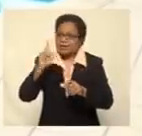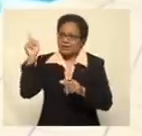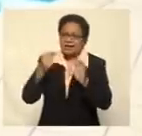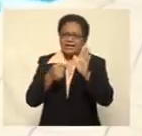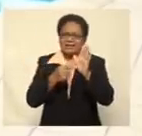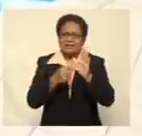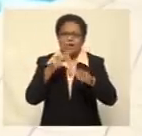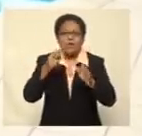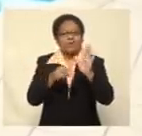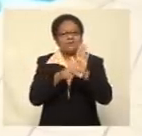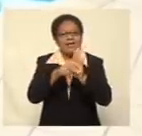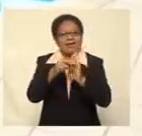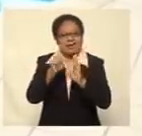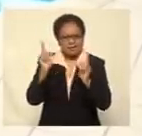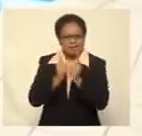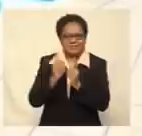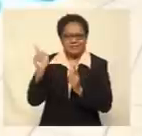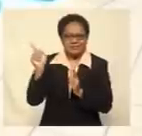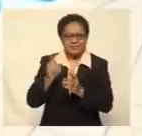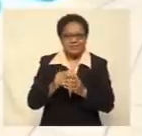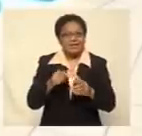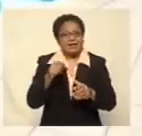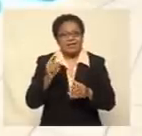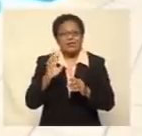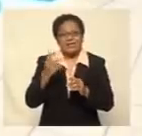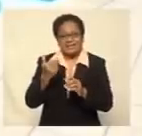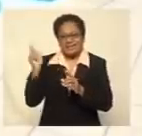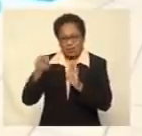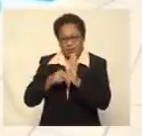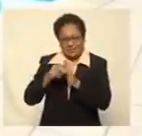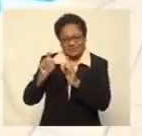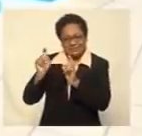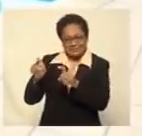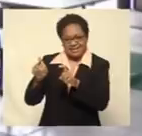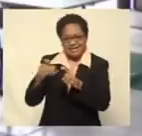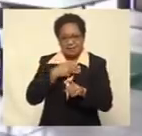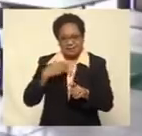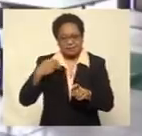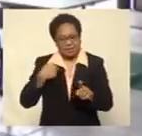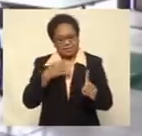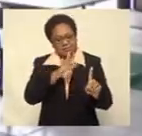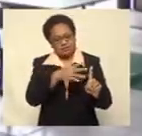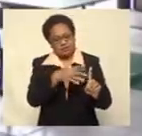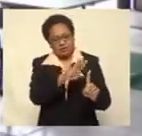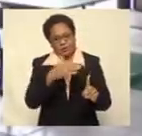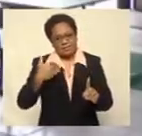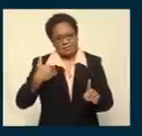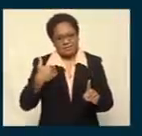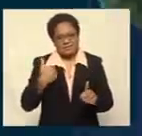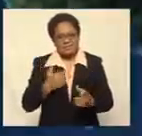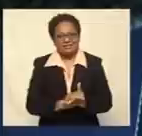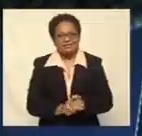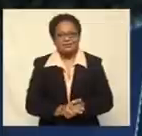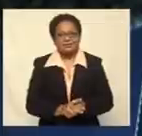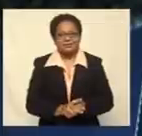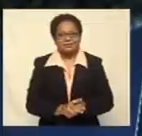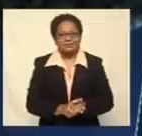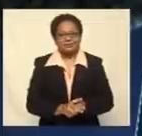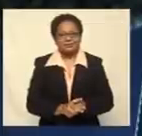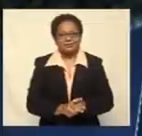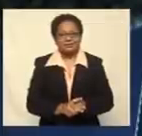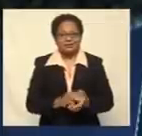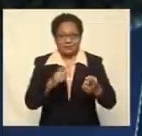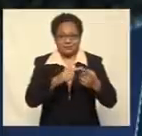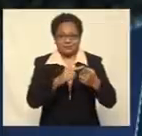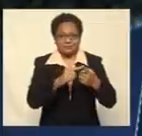story. Naikaso says they are well at the moment and are being monitored by health officials. My first swab results will